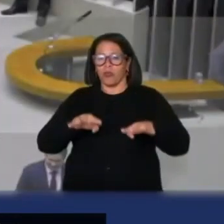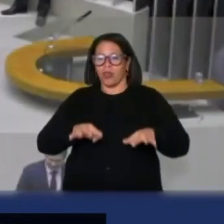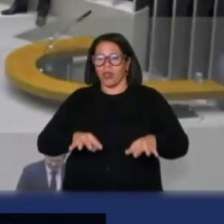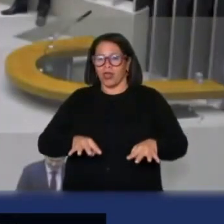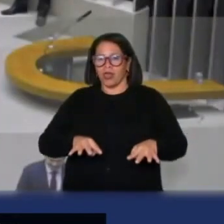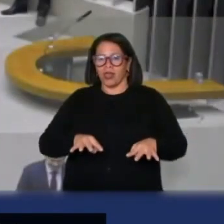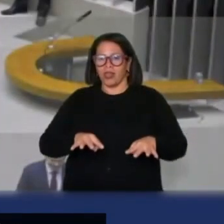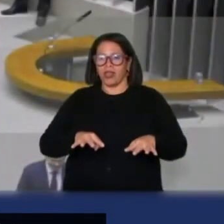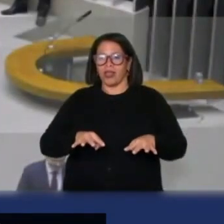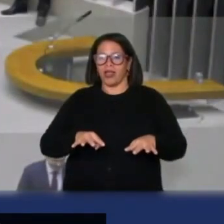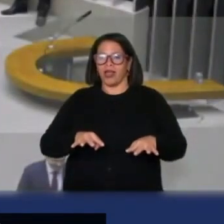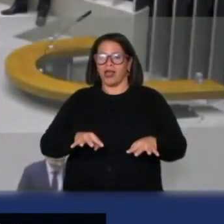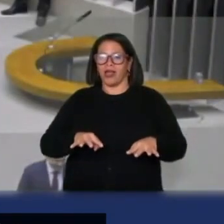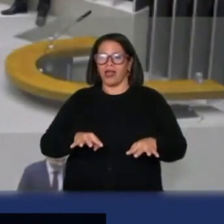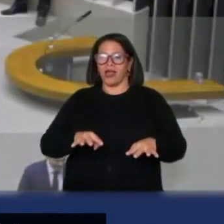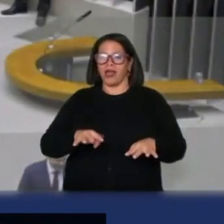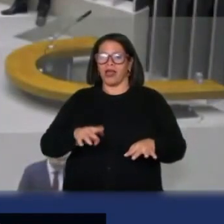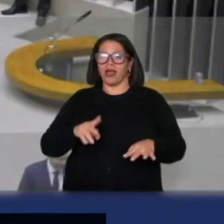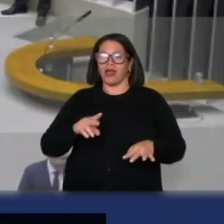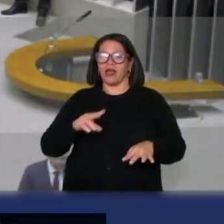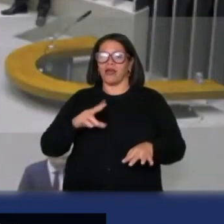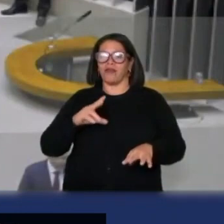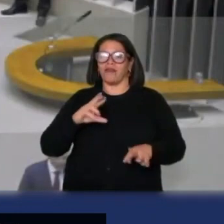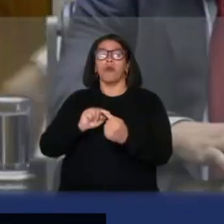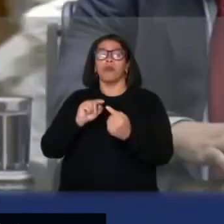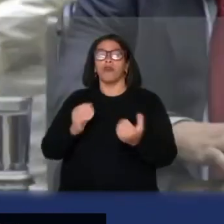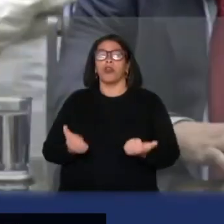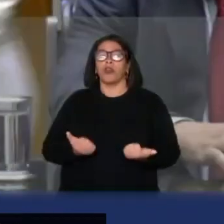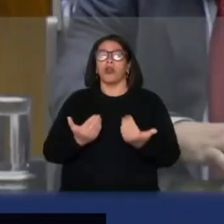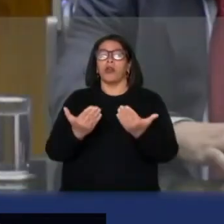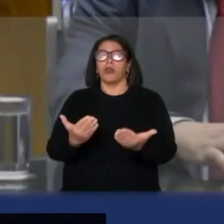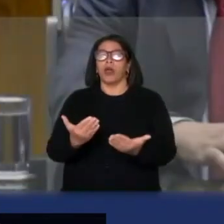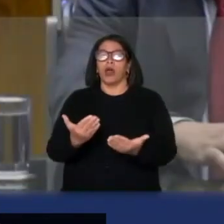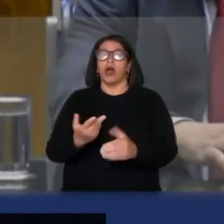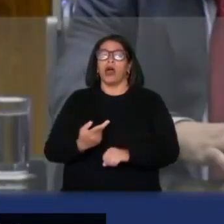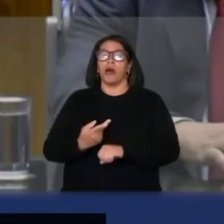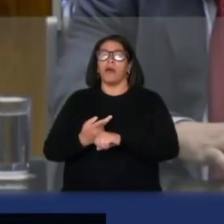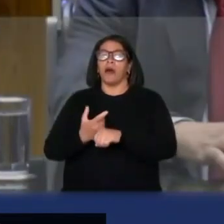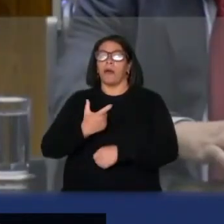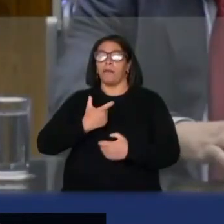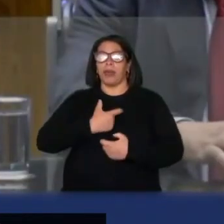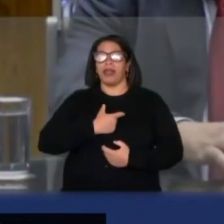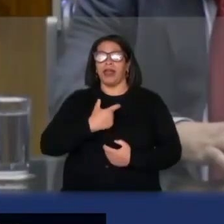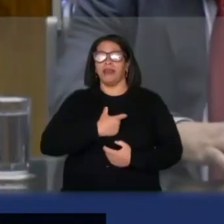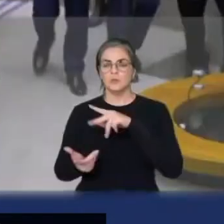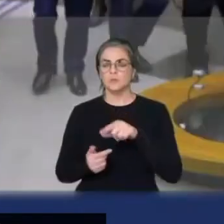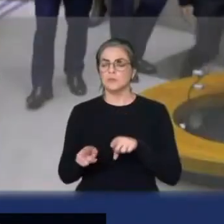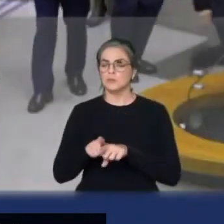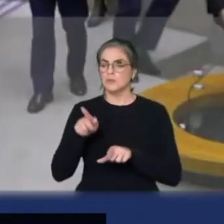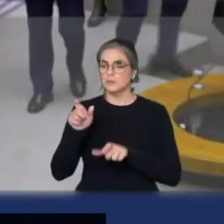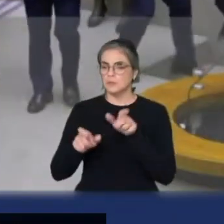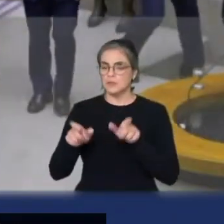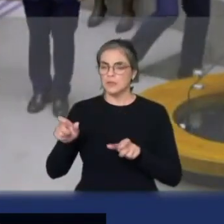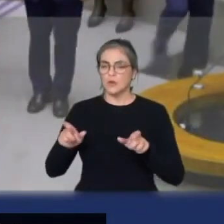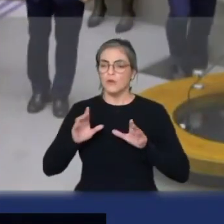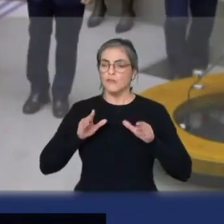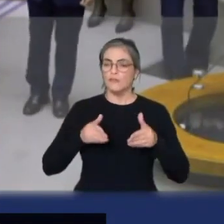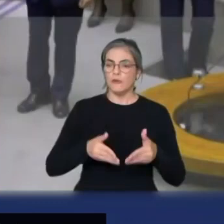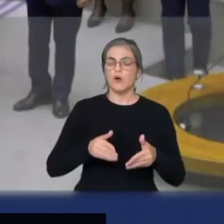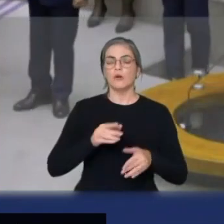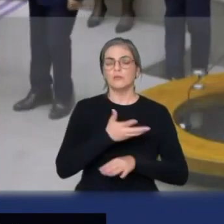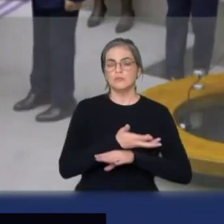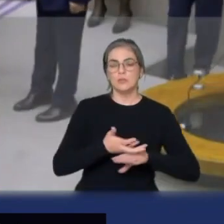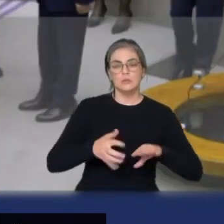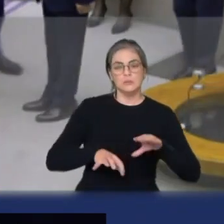É com grande satisfação a entregar a medalha do mérito legislativo, realizar um